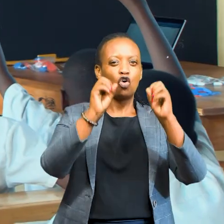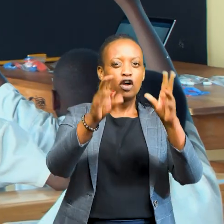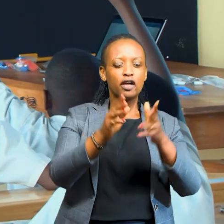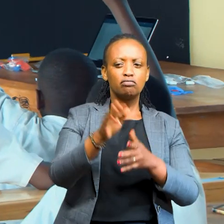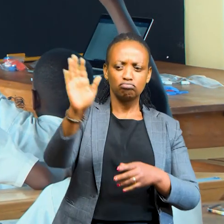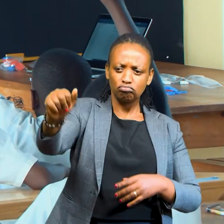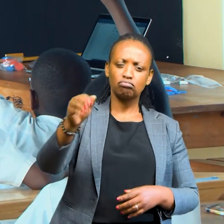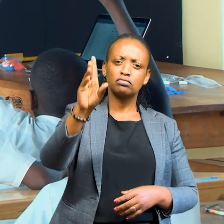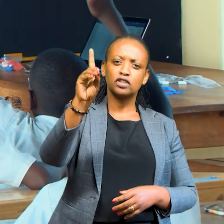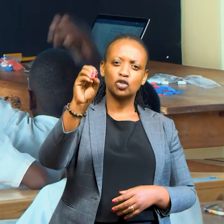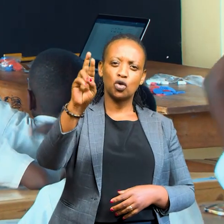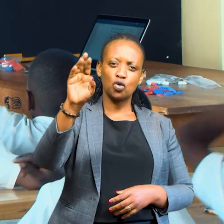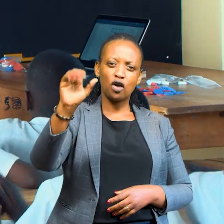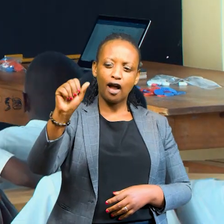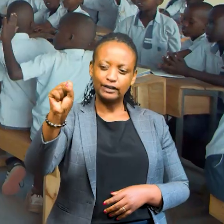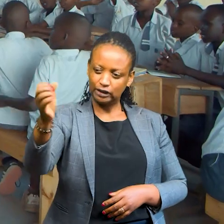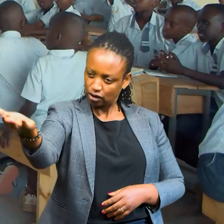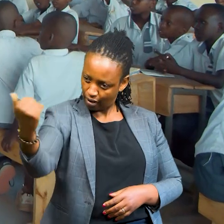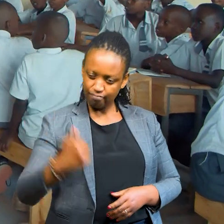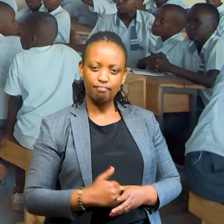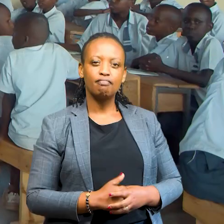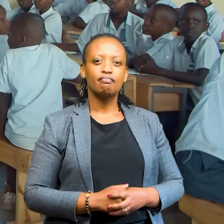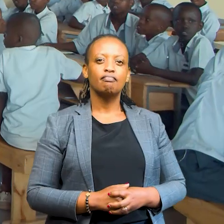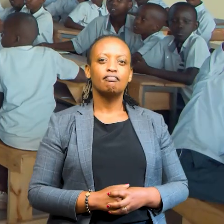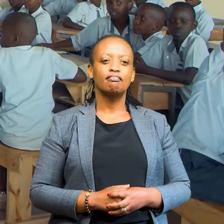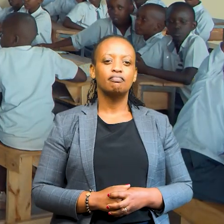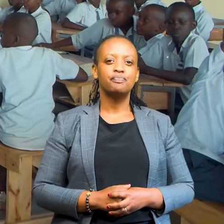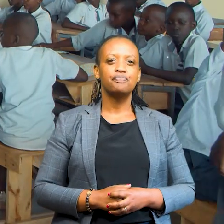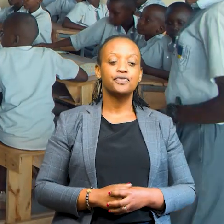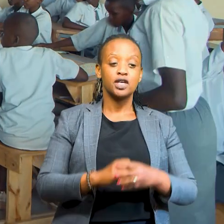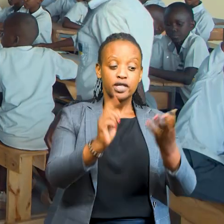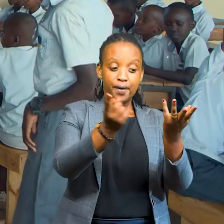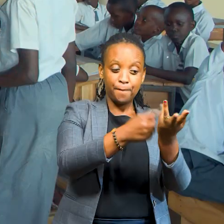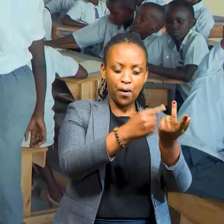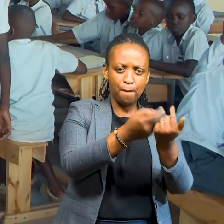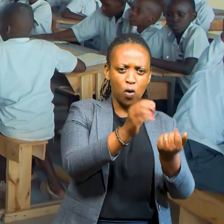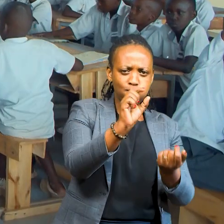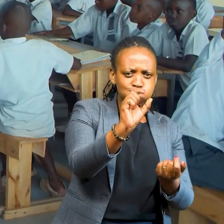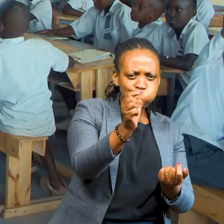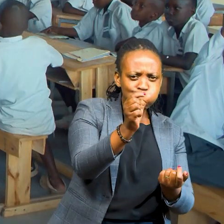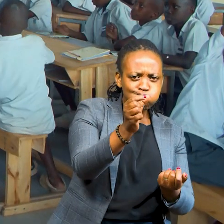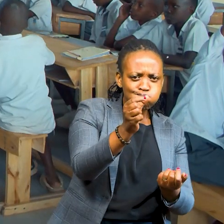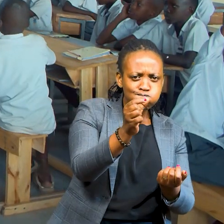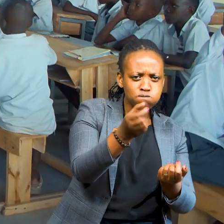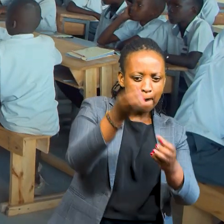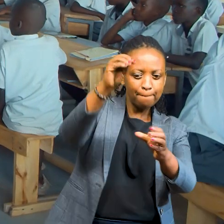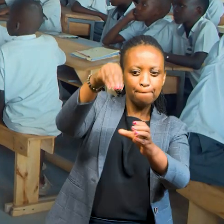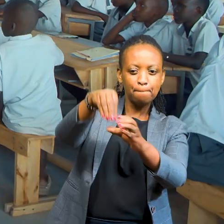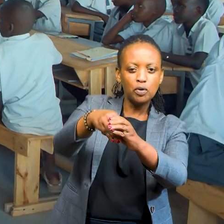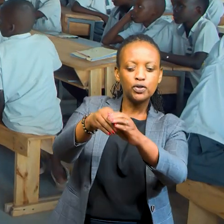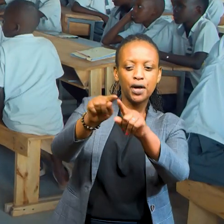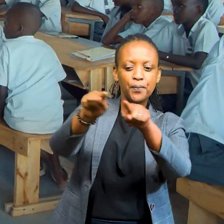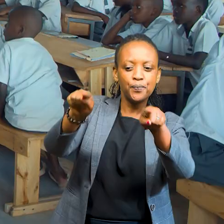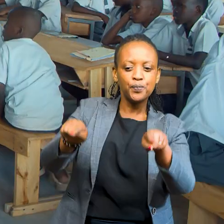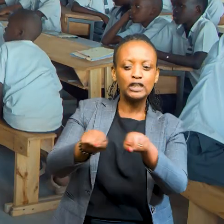Okay, Dorcas, come. Dorcas, come. You count 5 counters and put